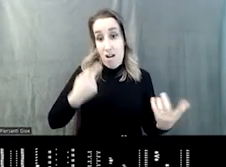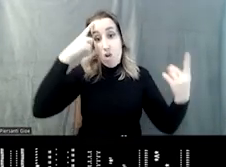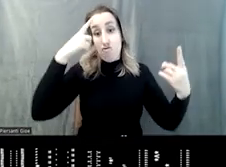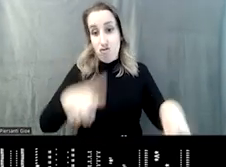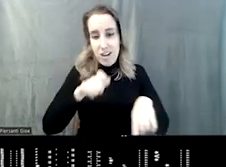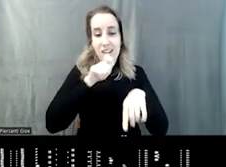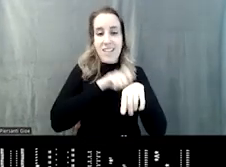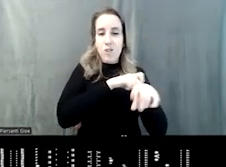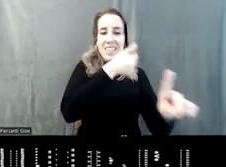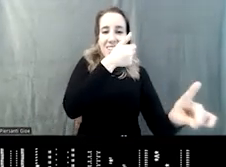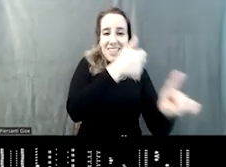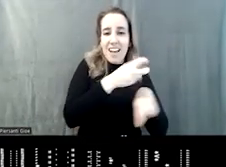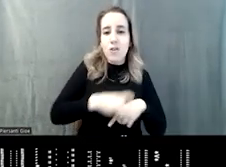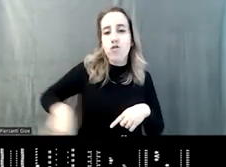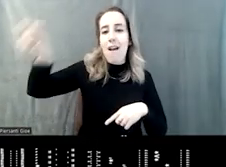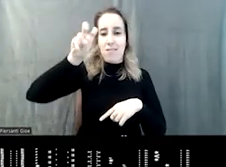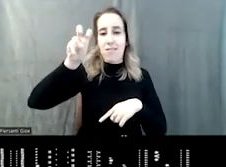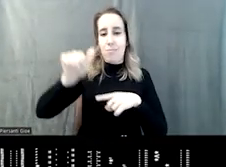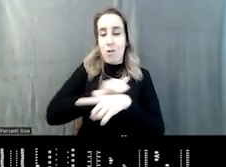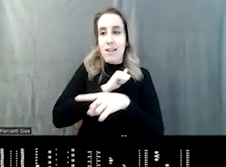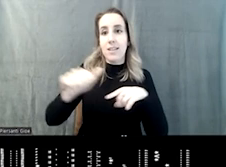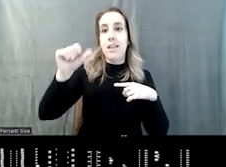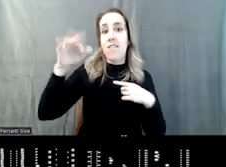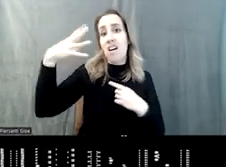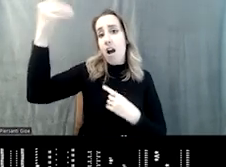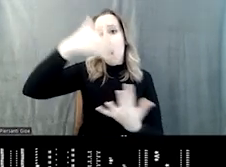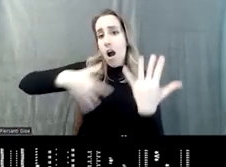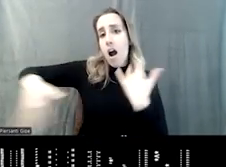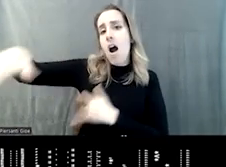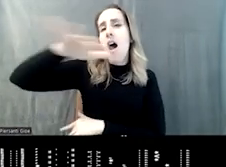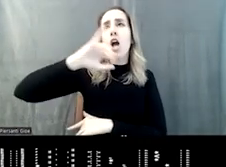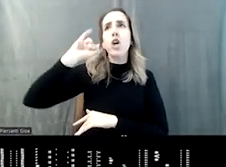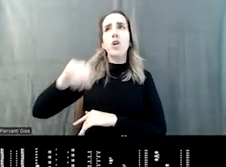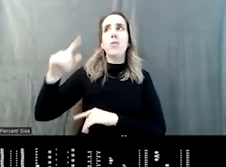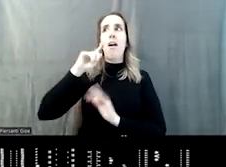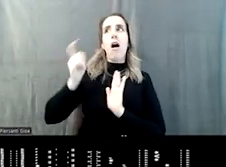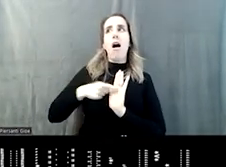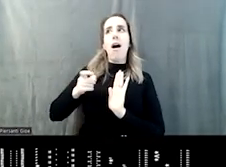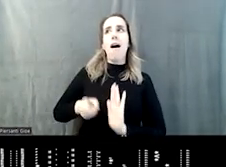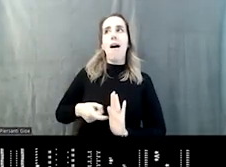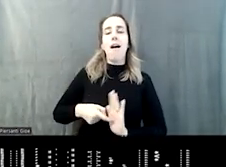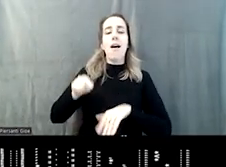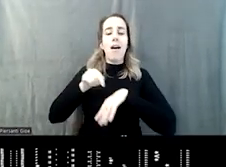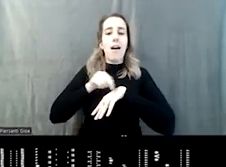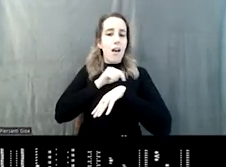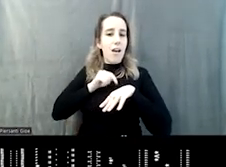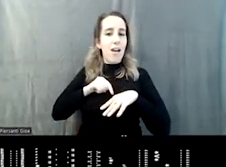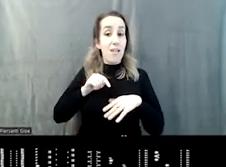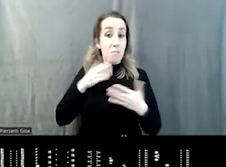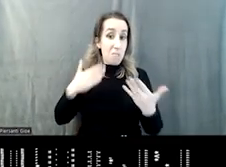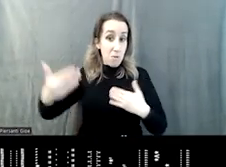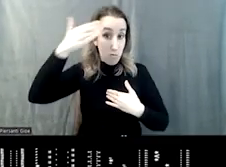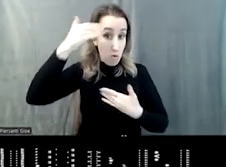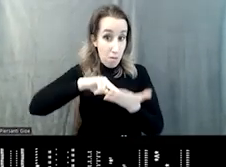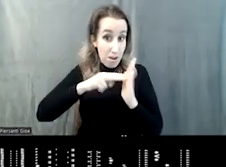traveling practice. When I'm out in the world, you can kind of identify who I am based on my marks, if you even know what those marks mean. So